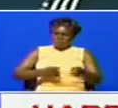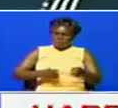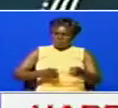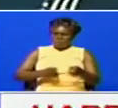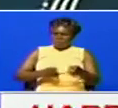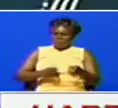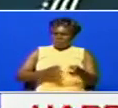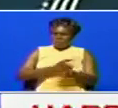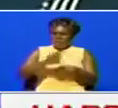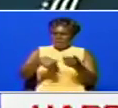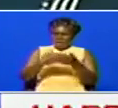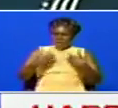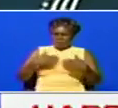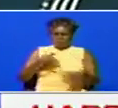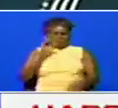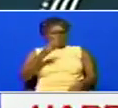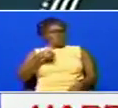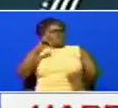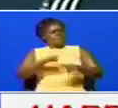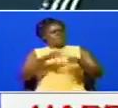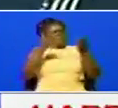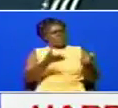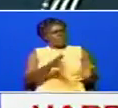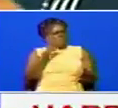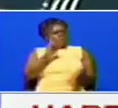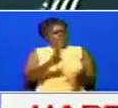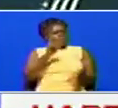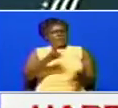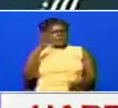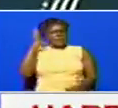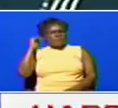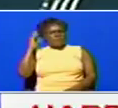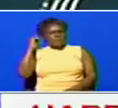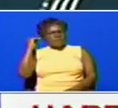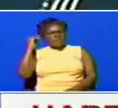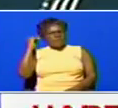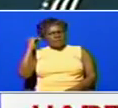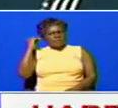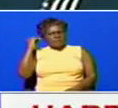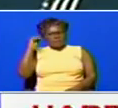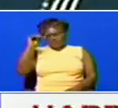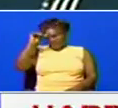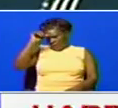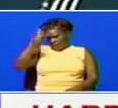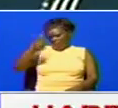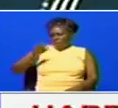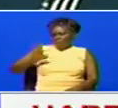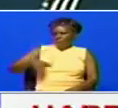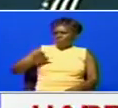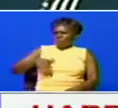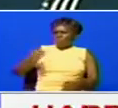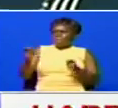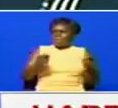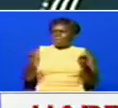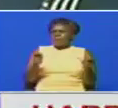with everybody watching. I mean, I sat there and looked at and listened to this very bright, capable young woman who managed